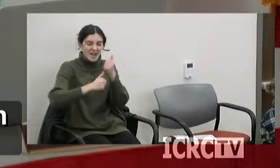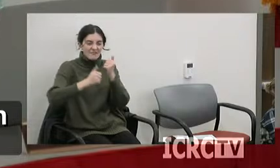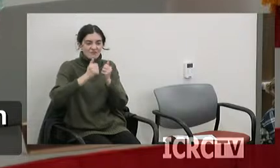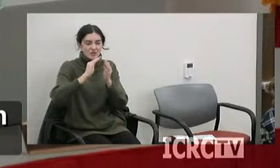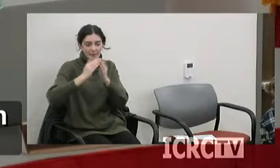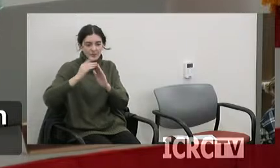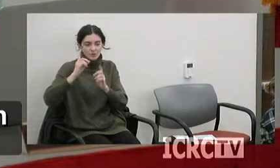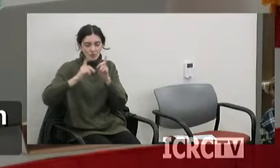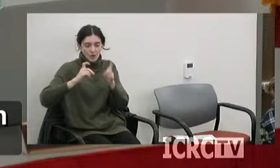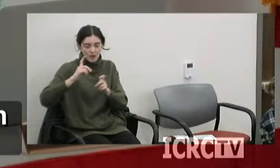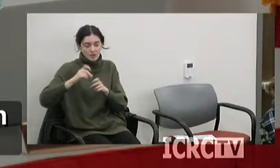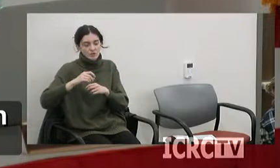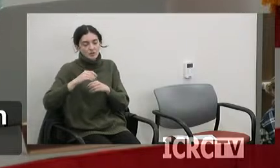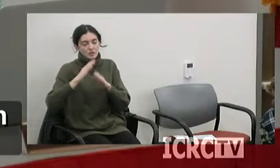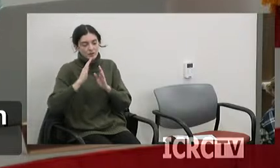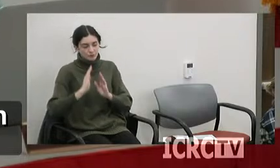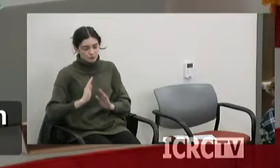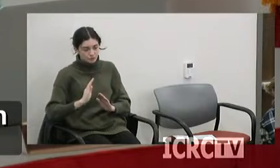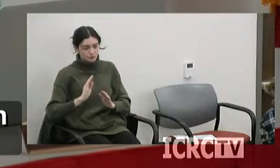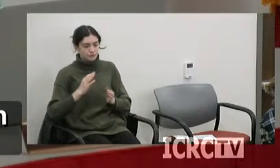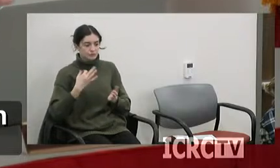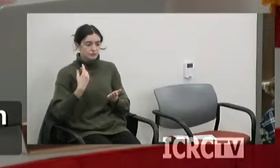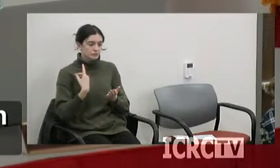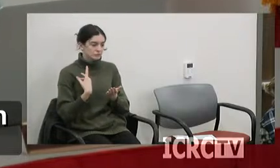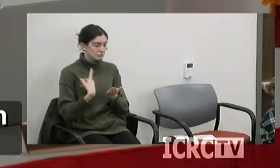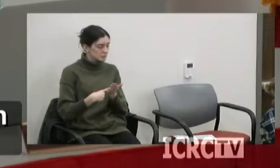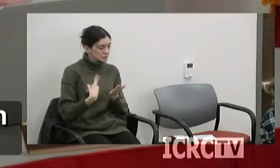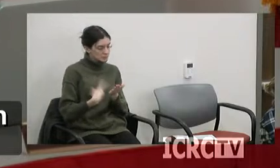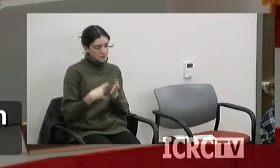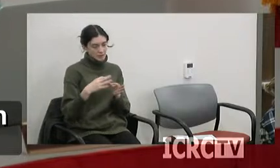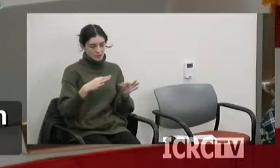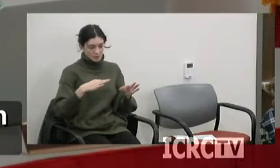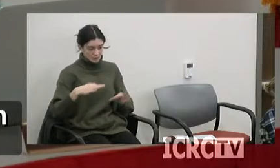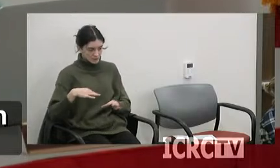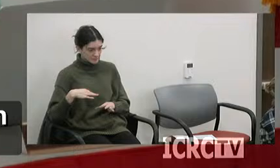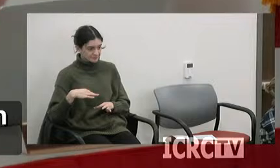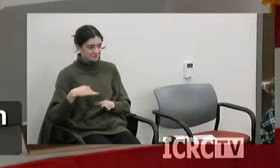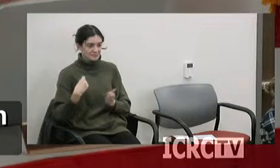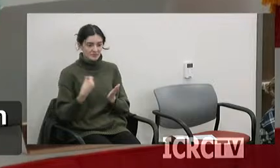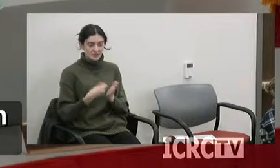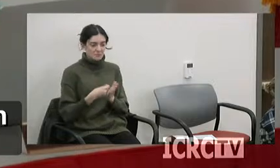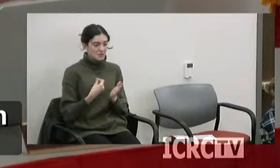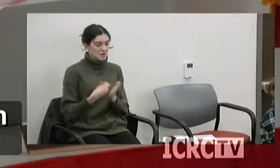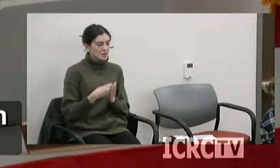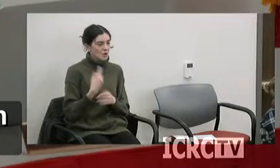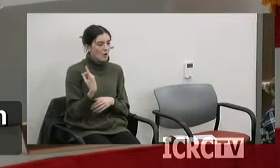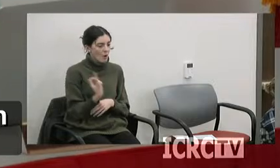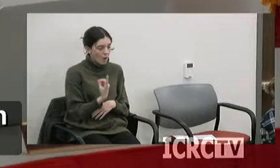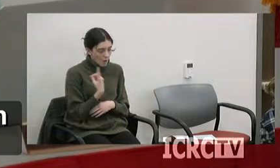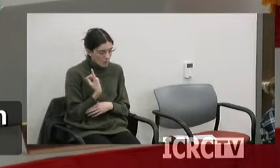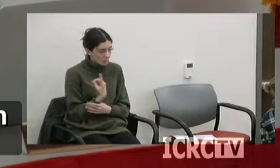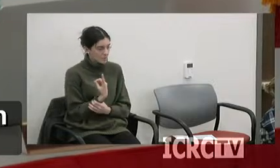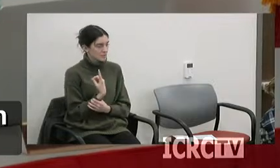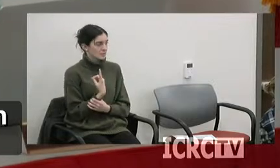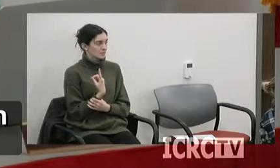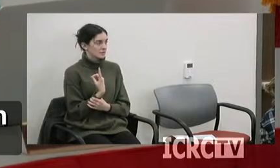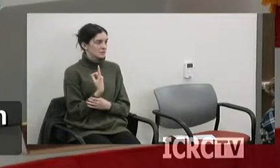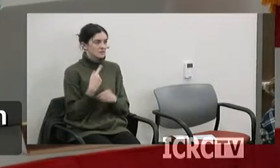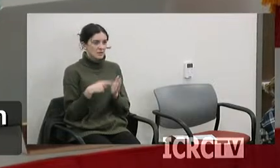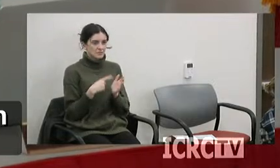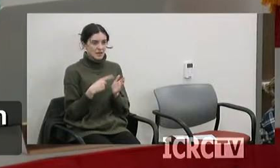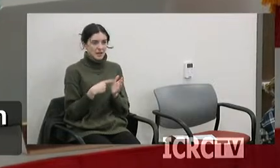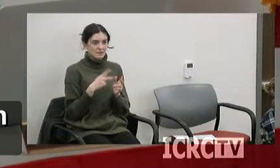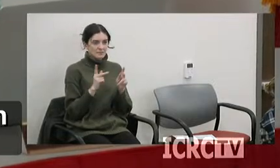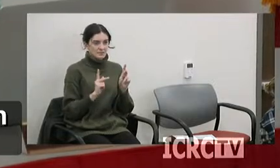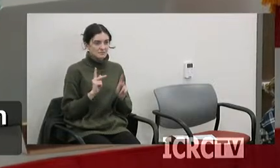was always willing to talk to anybody about the school finances. I mean, there were a couple times people came up and spoke